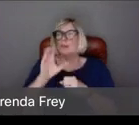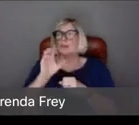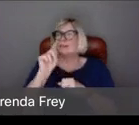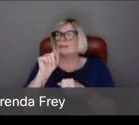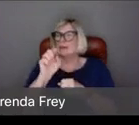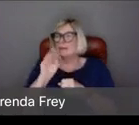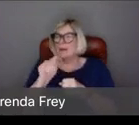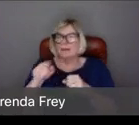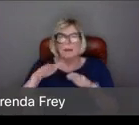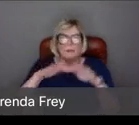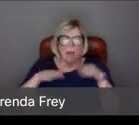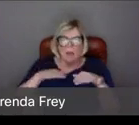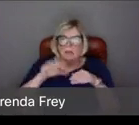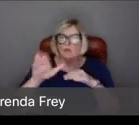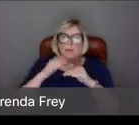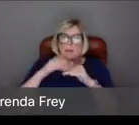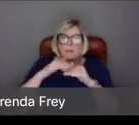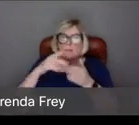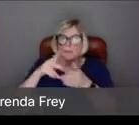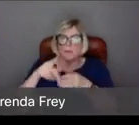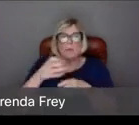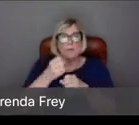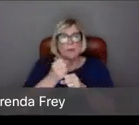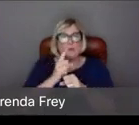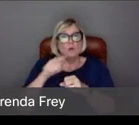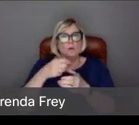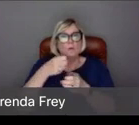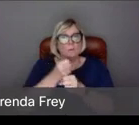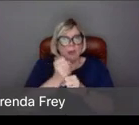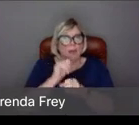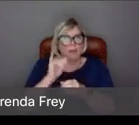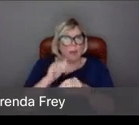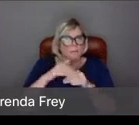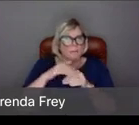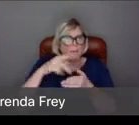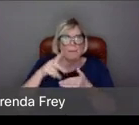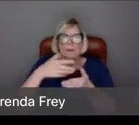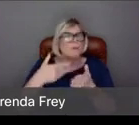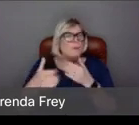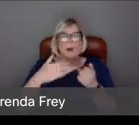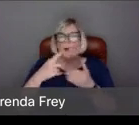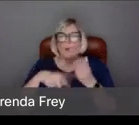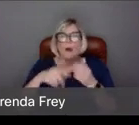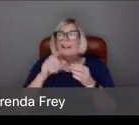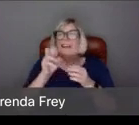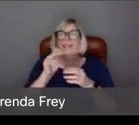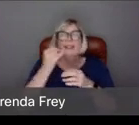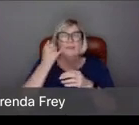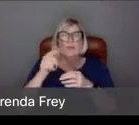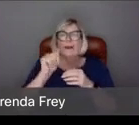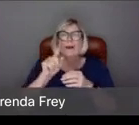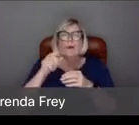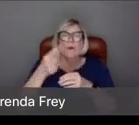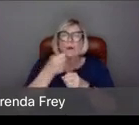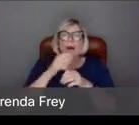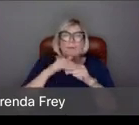your minimum payment. You want to make sure that you're paying that minimum payment no matter what. Even if you can only pay the minimum payment for months at a